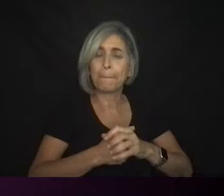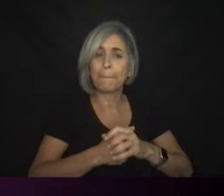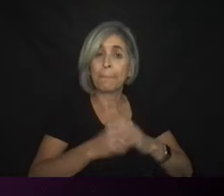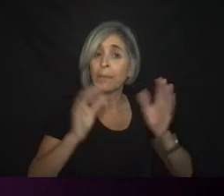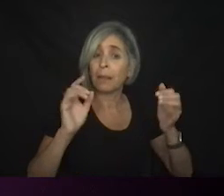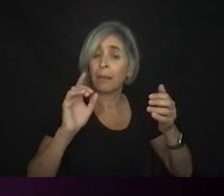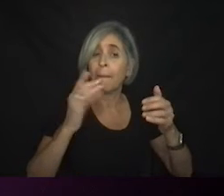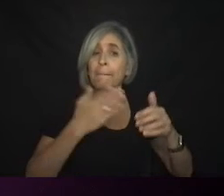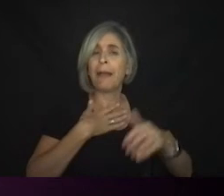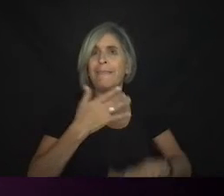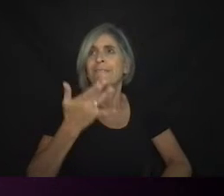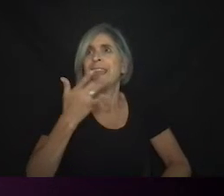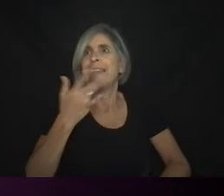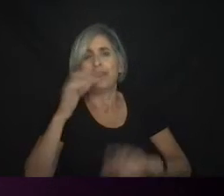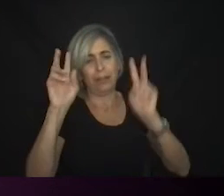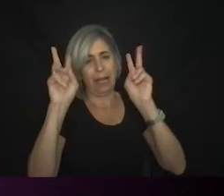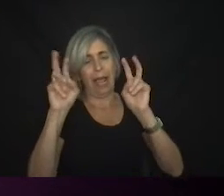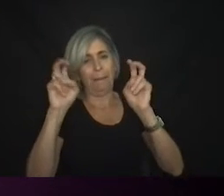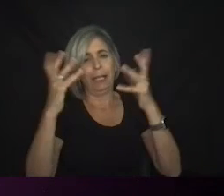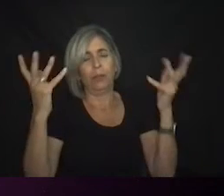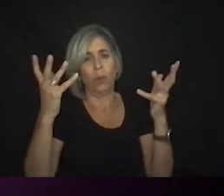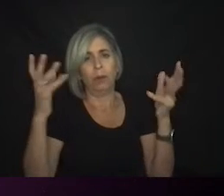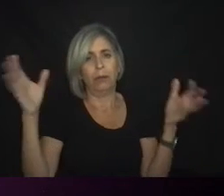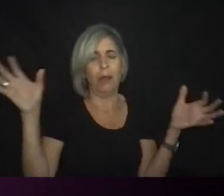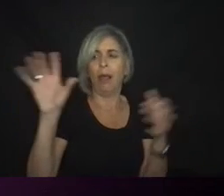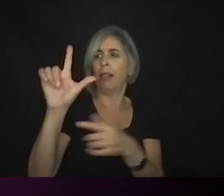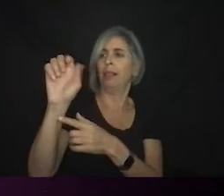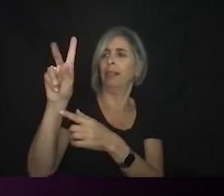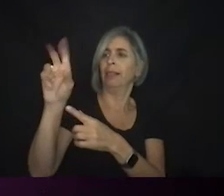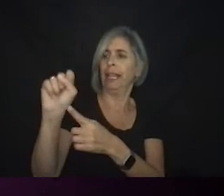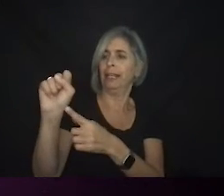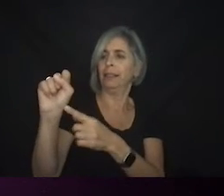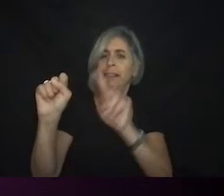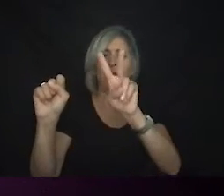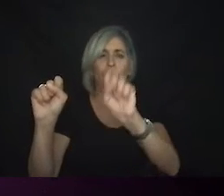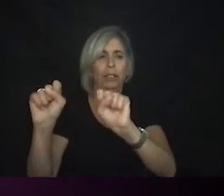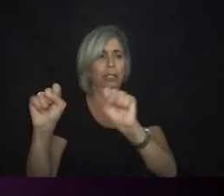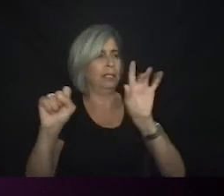And then my favorite topic is links versus buttons.